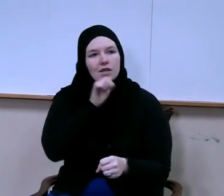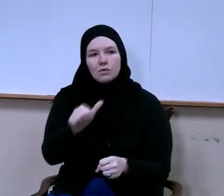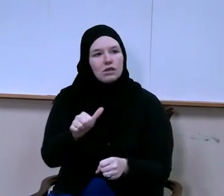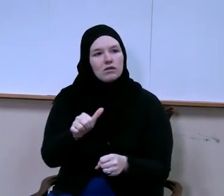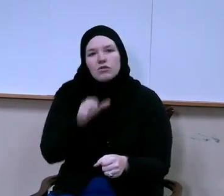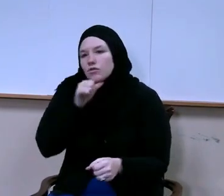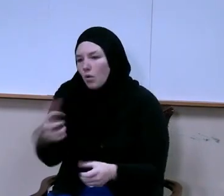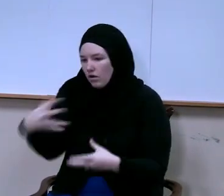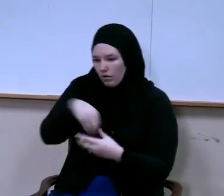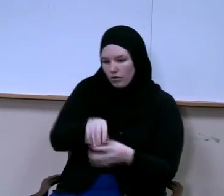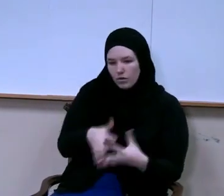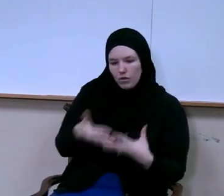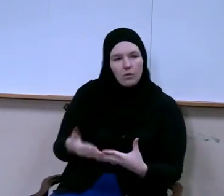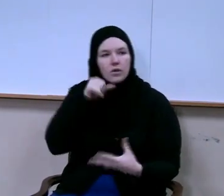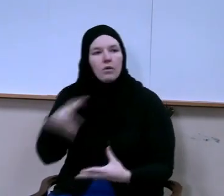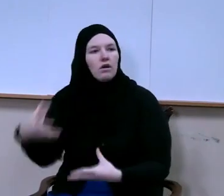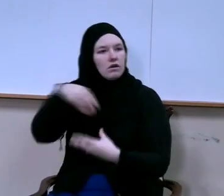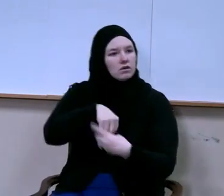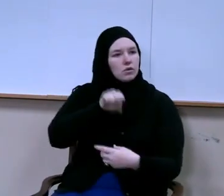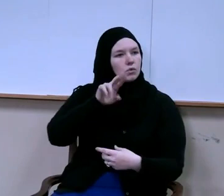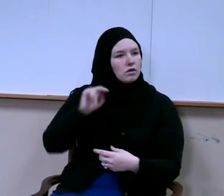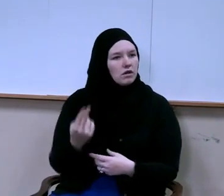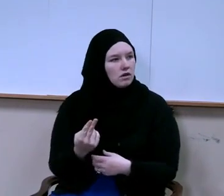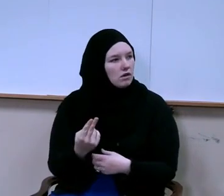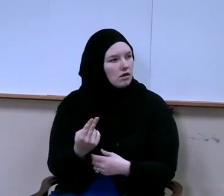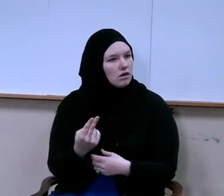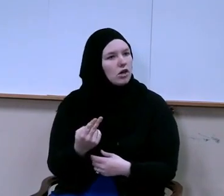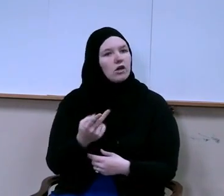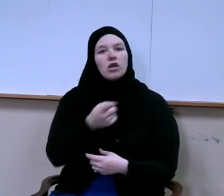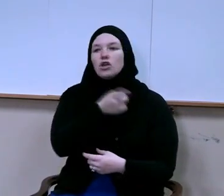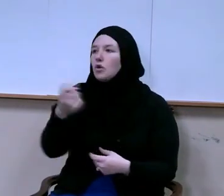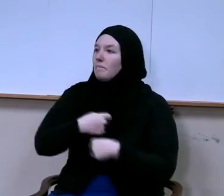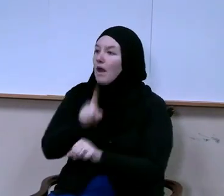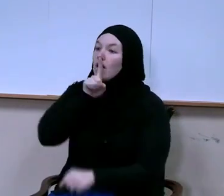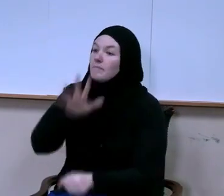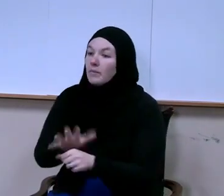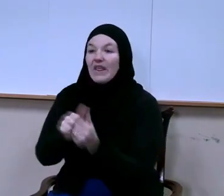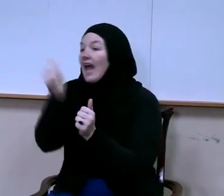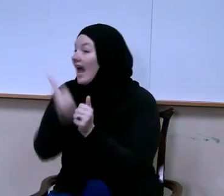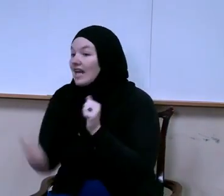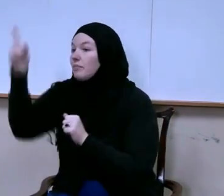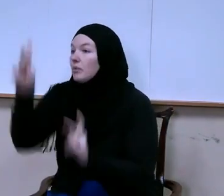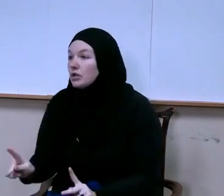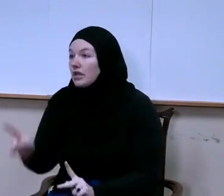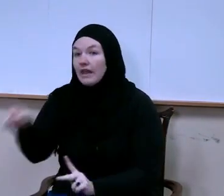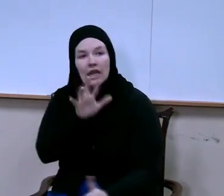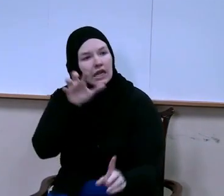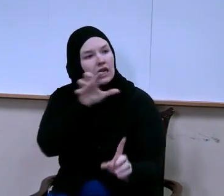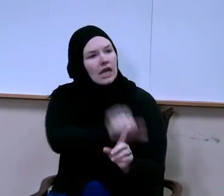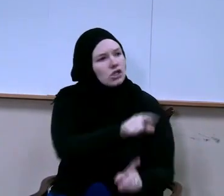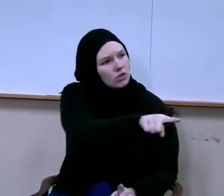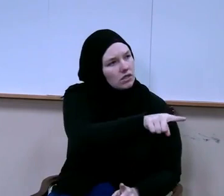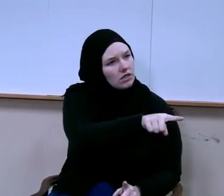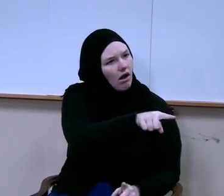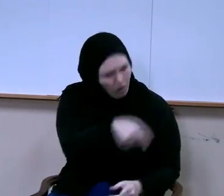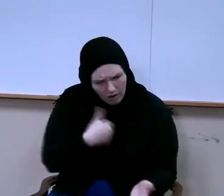how much we violate the sunnah. It doesn't work this way. You make a commitment with any human being and they catch you and tell